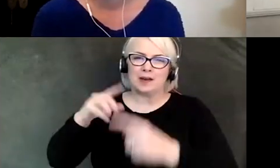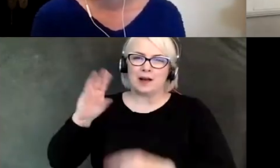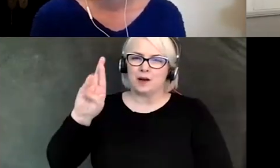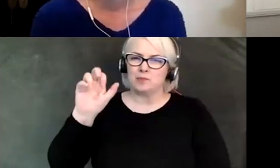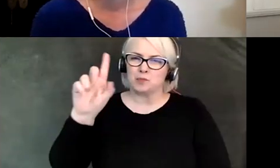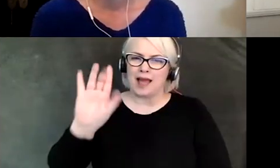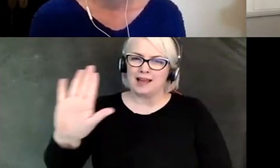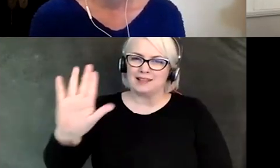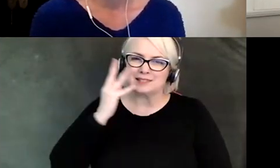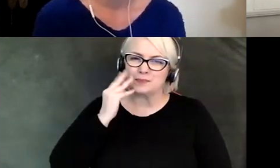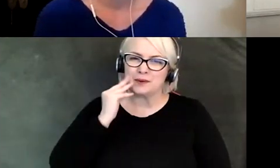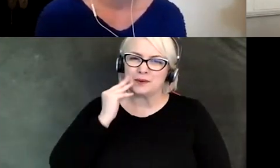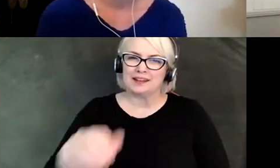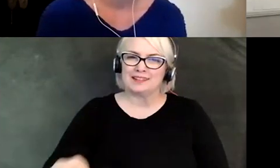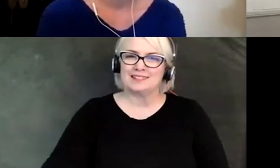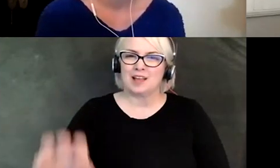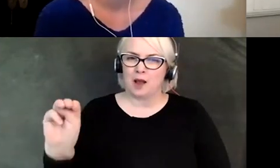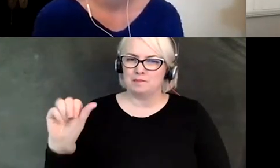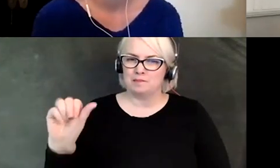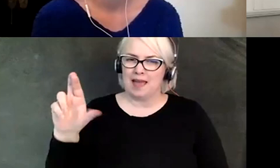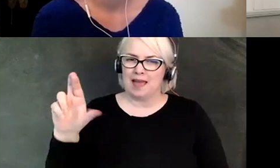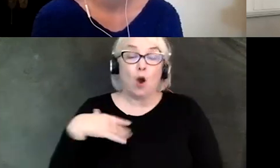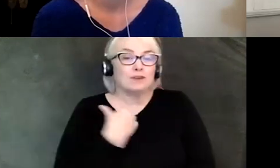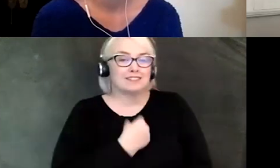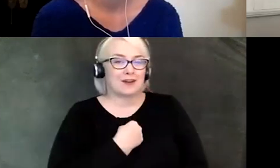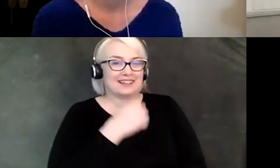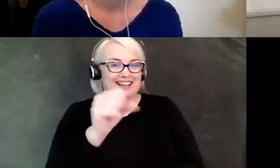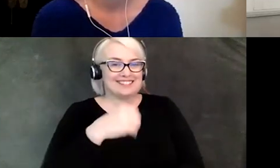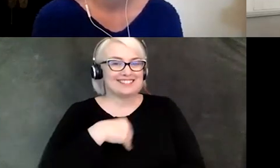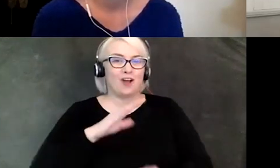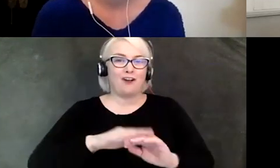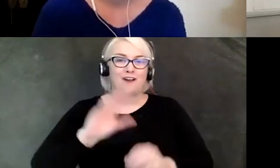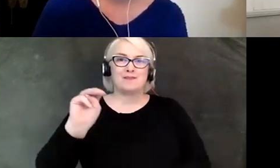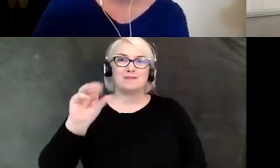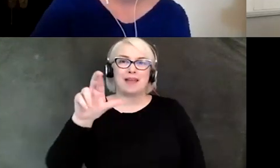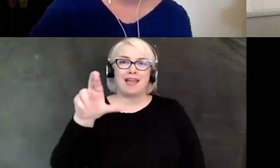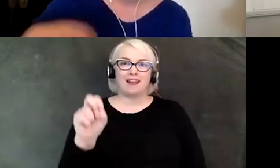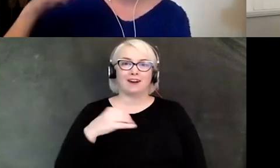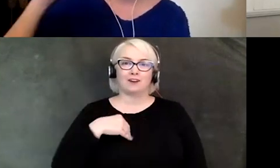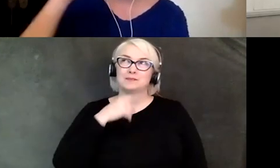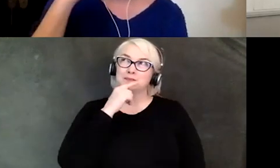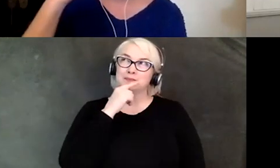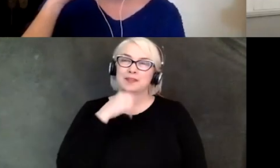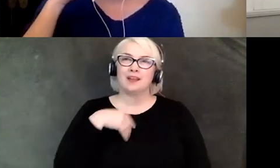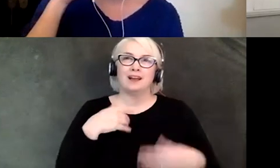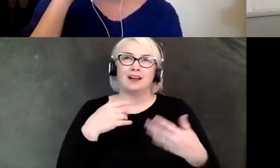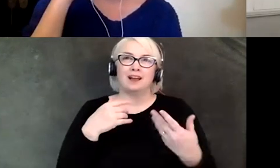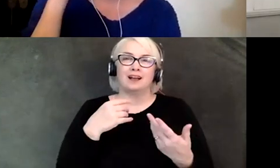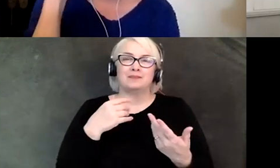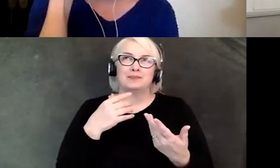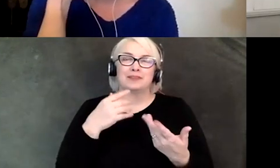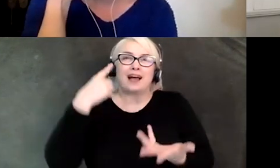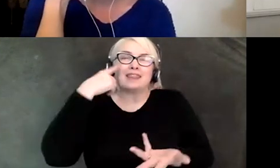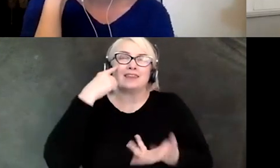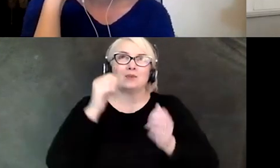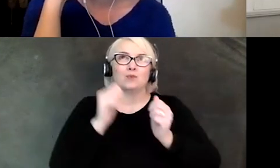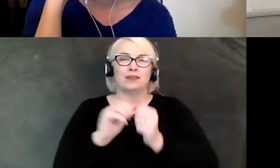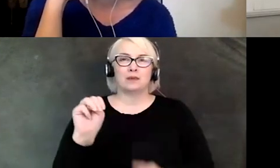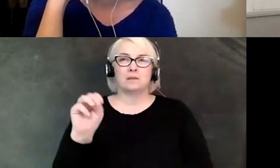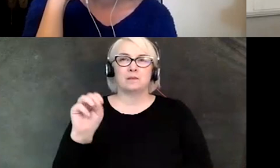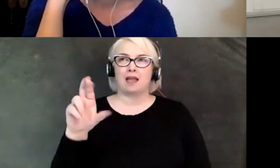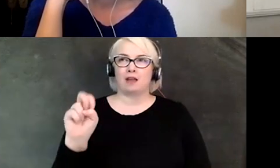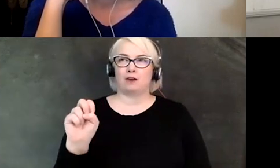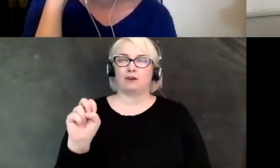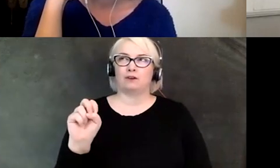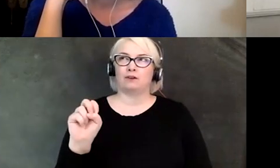Sorry guys. Um, on mayor. Um, yeah, I think, look, I, I think, you know, with mayor, it was, um,